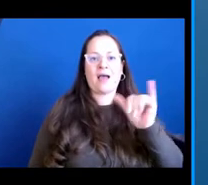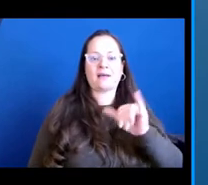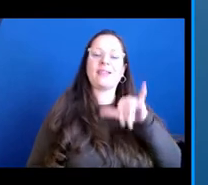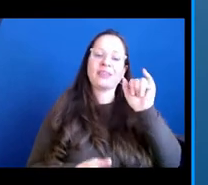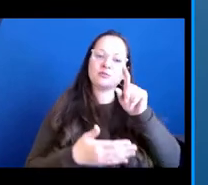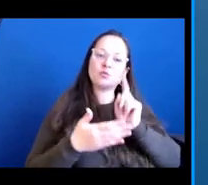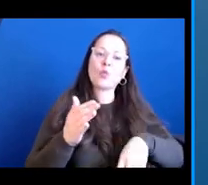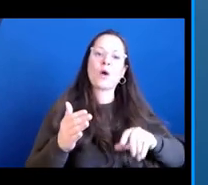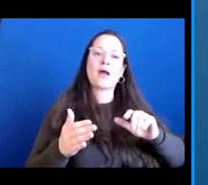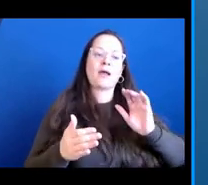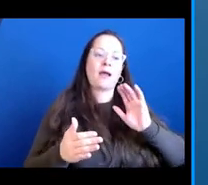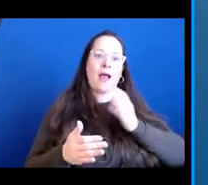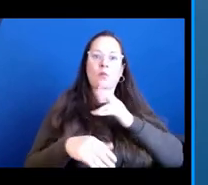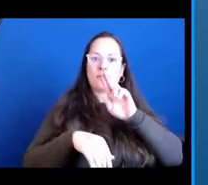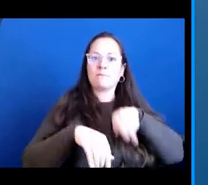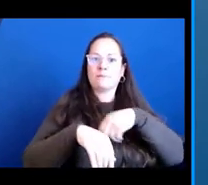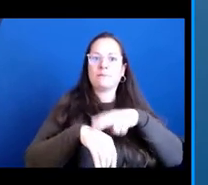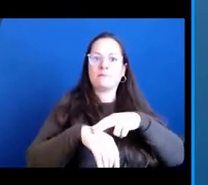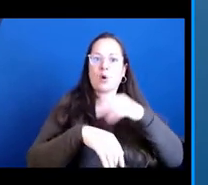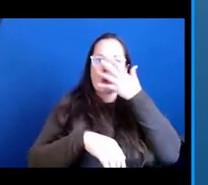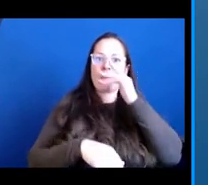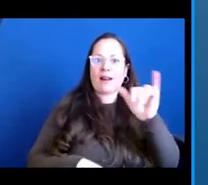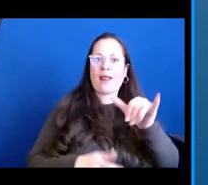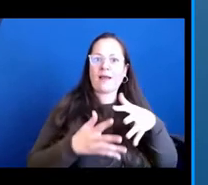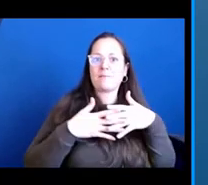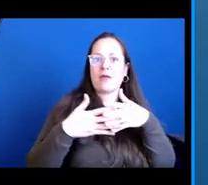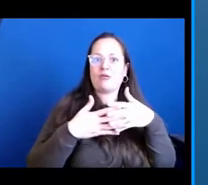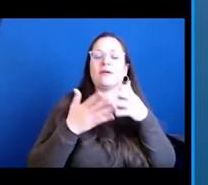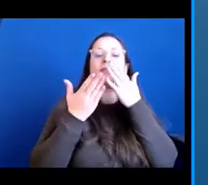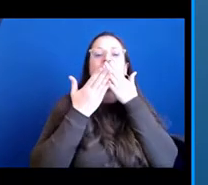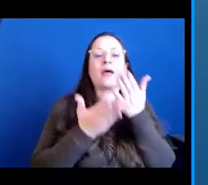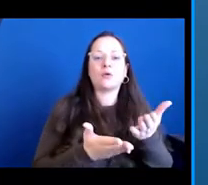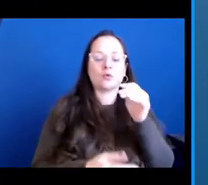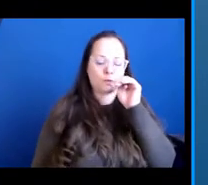what America looks like thank you